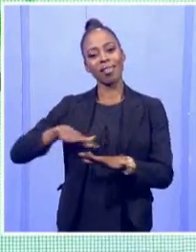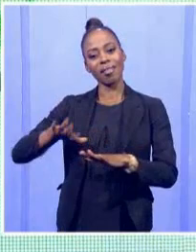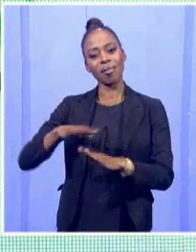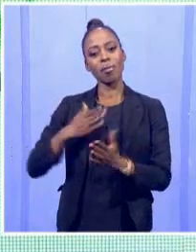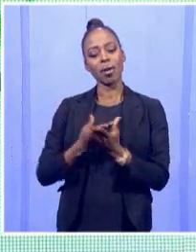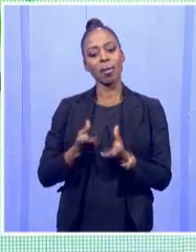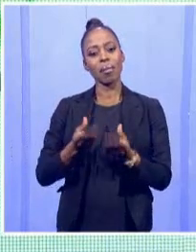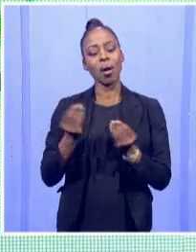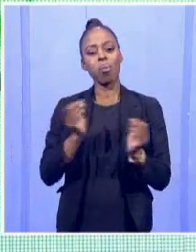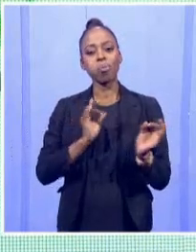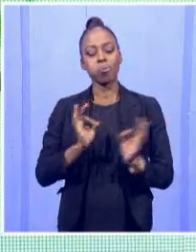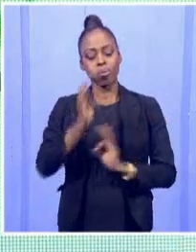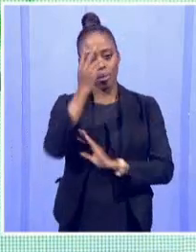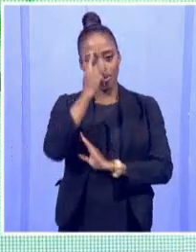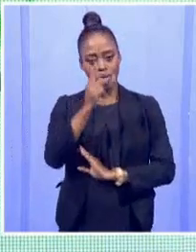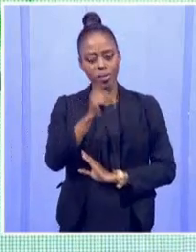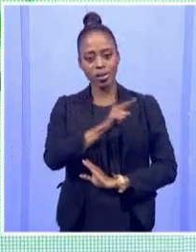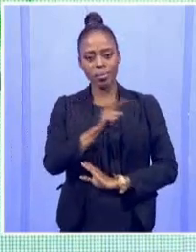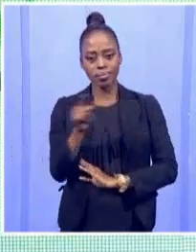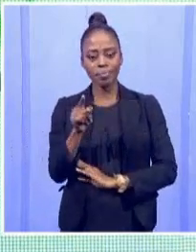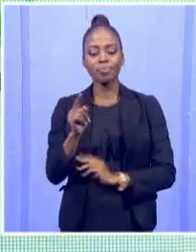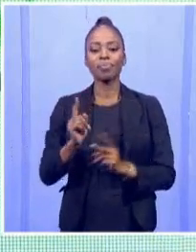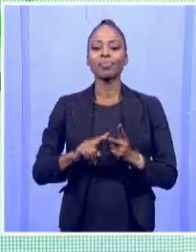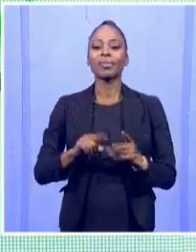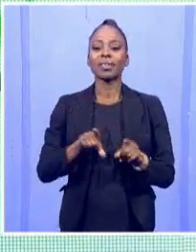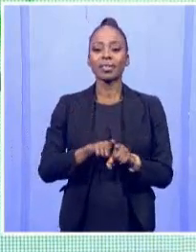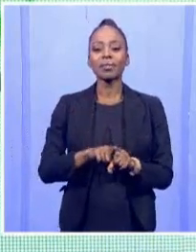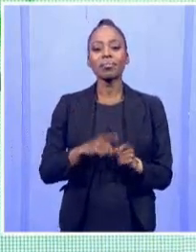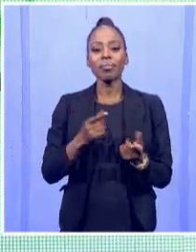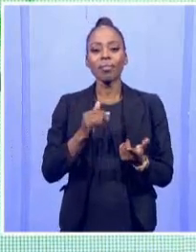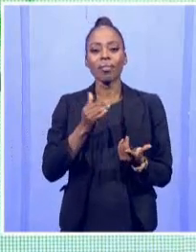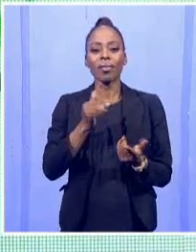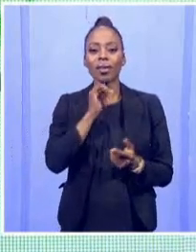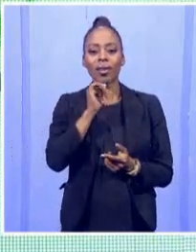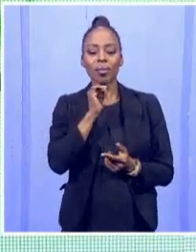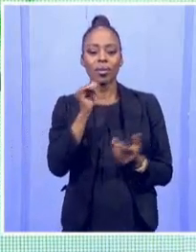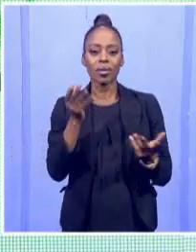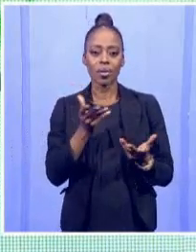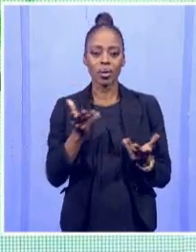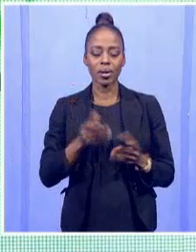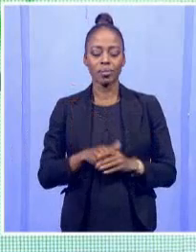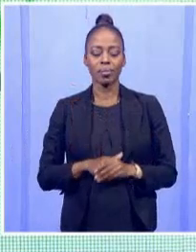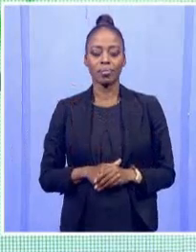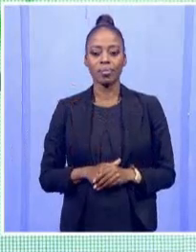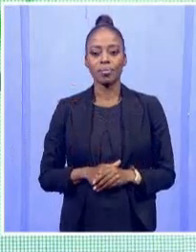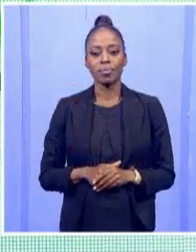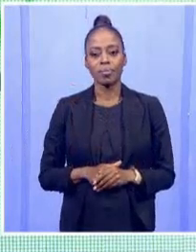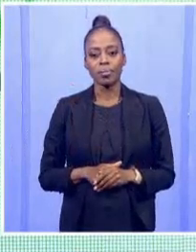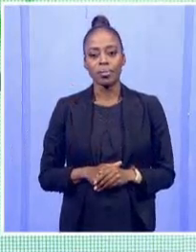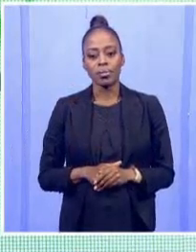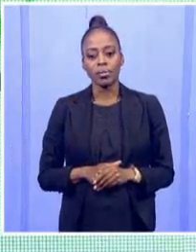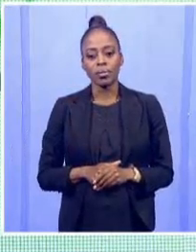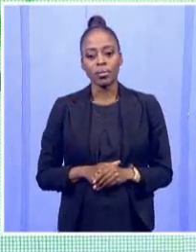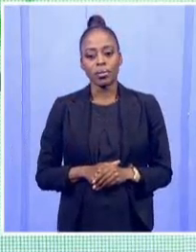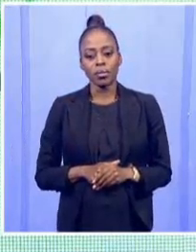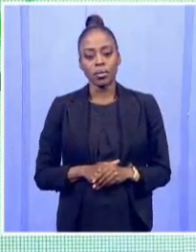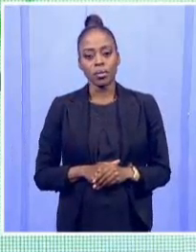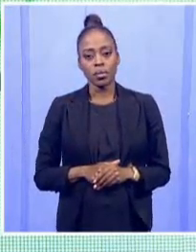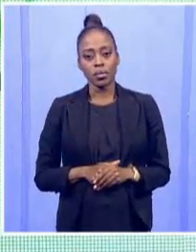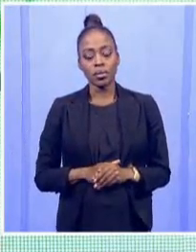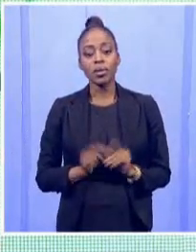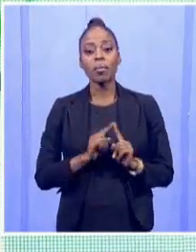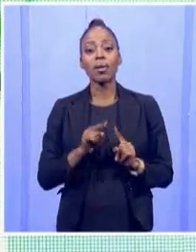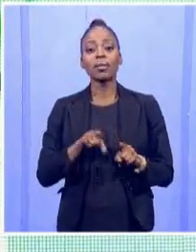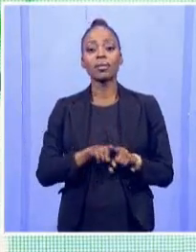retain our professionals also in our remote rural areas. But I